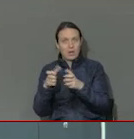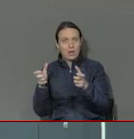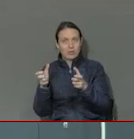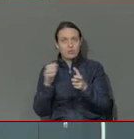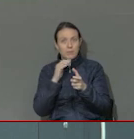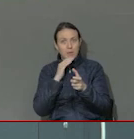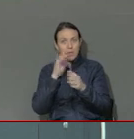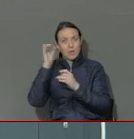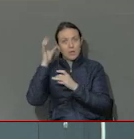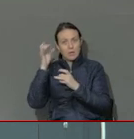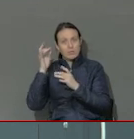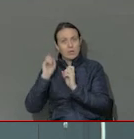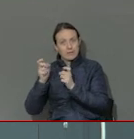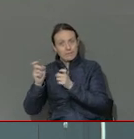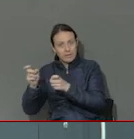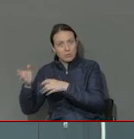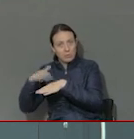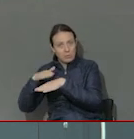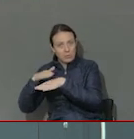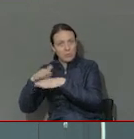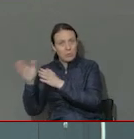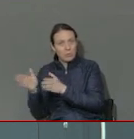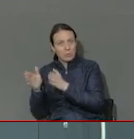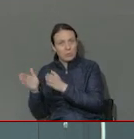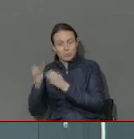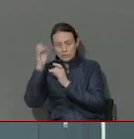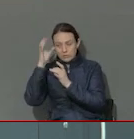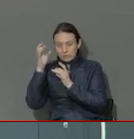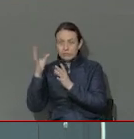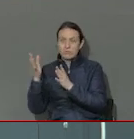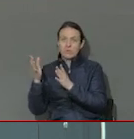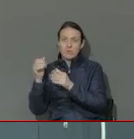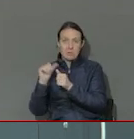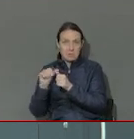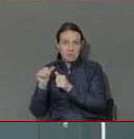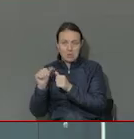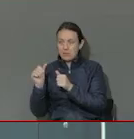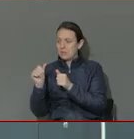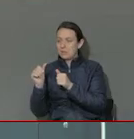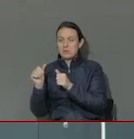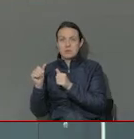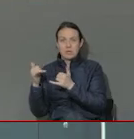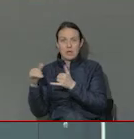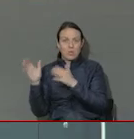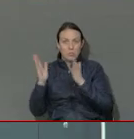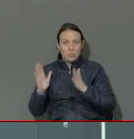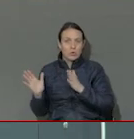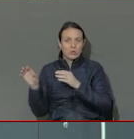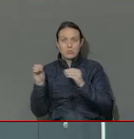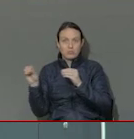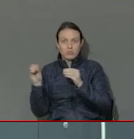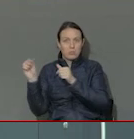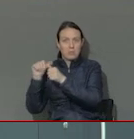process information faster. They process large amount of information. Better coordination of movement.